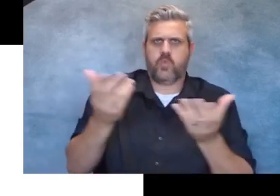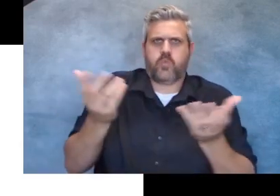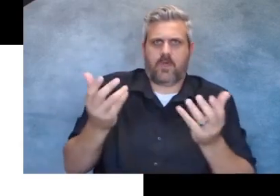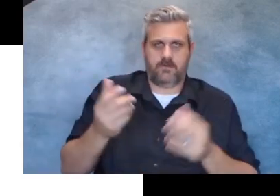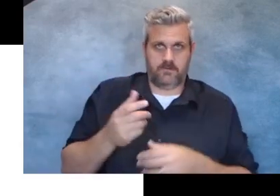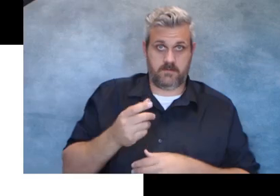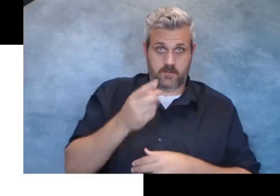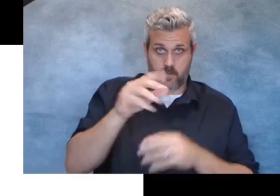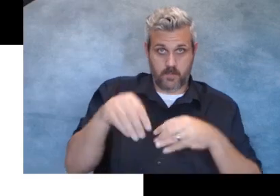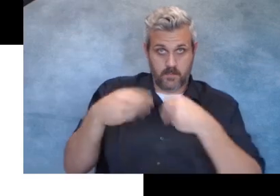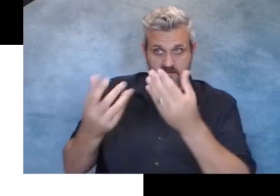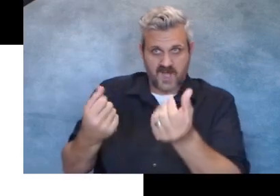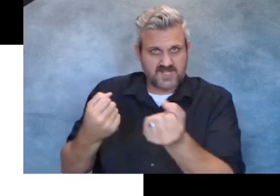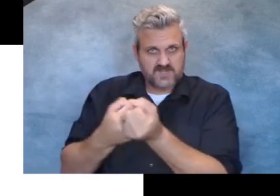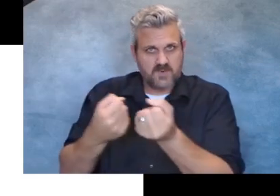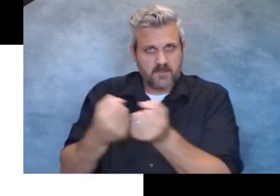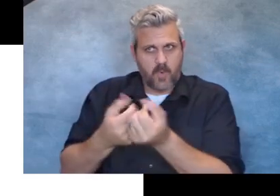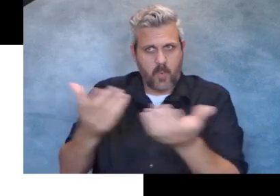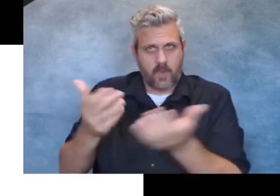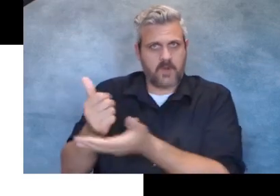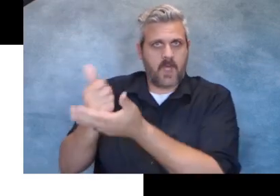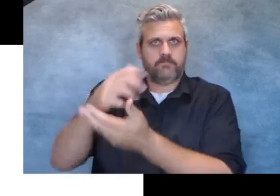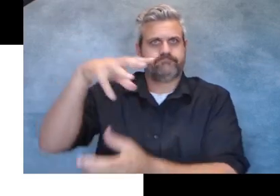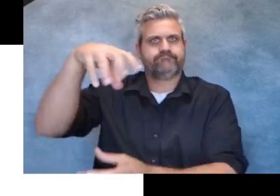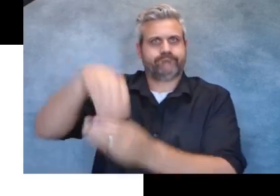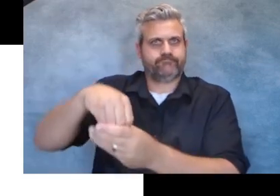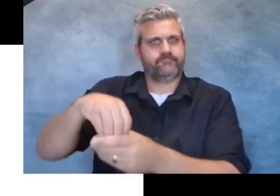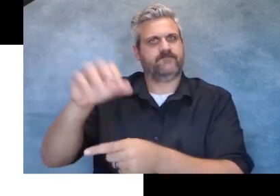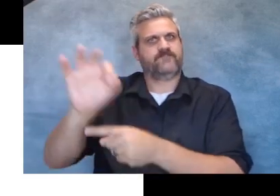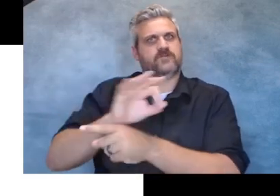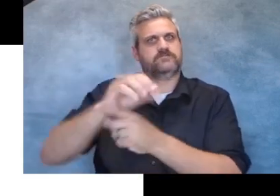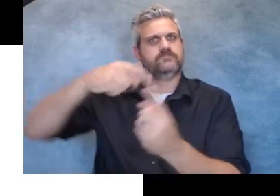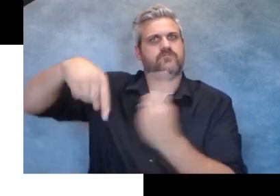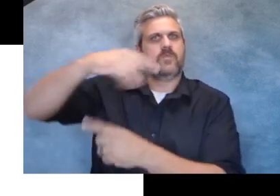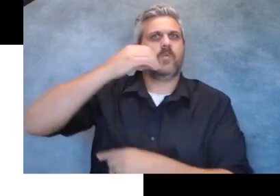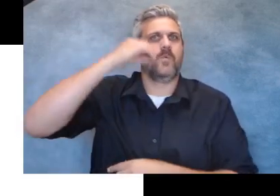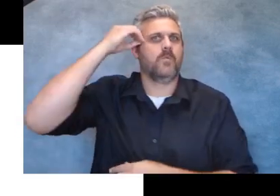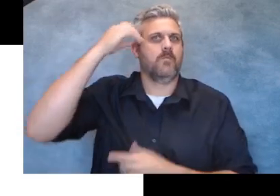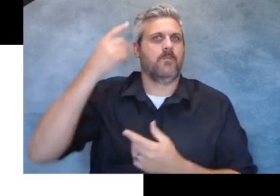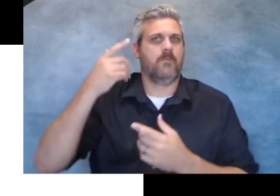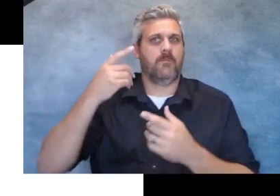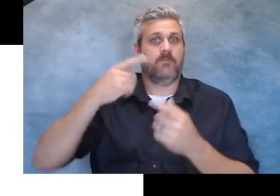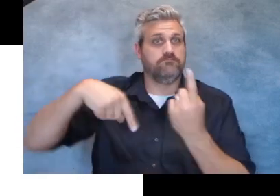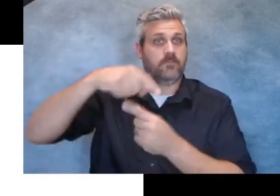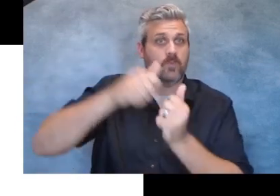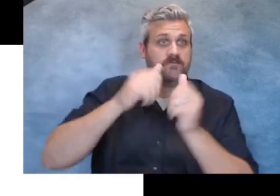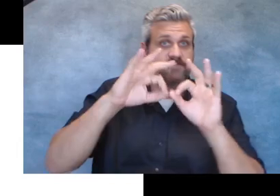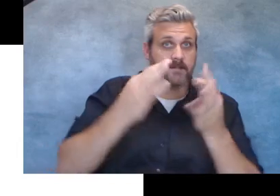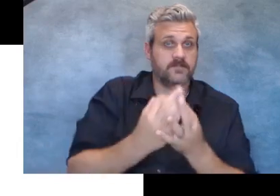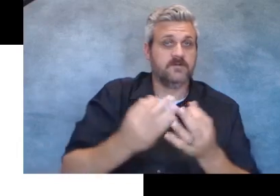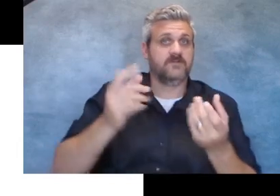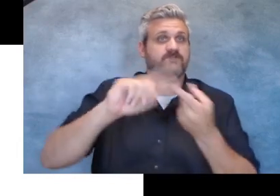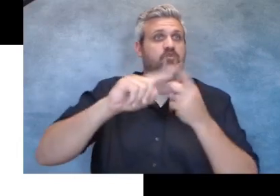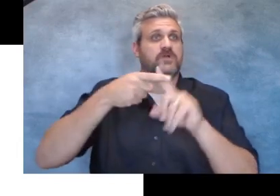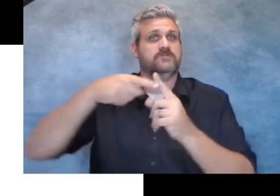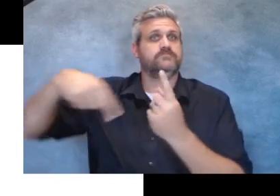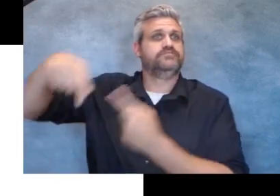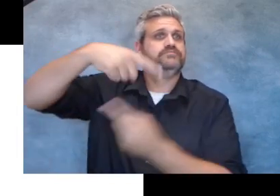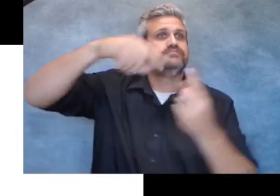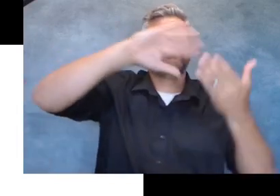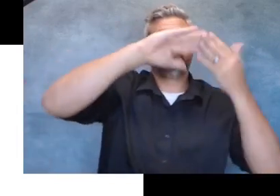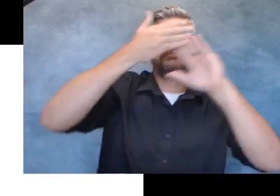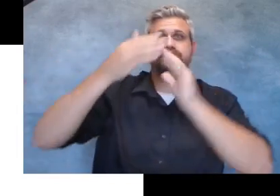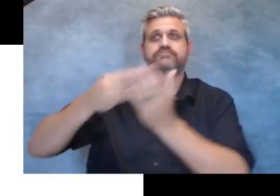you have to provide to your student for them to participate and function in your home? With family and friends or around town,